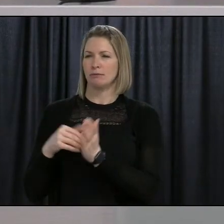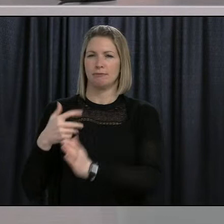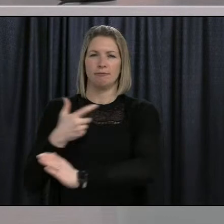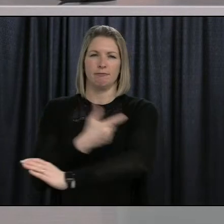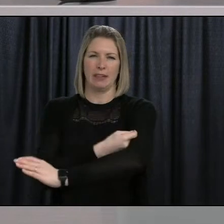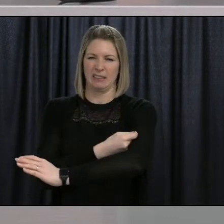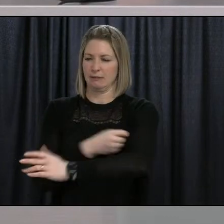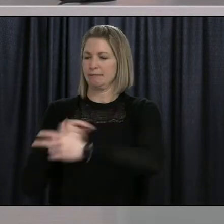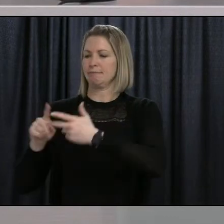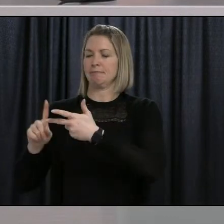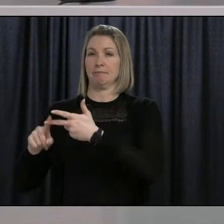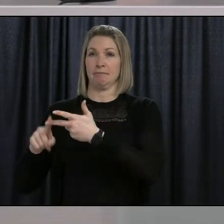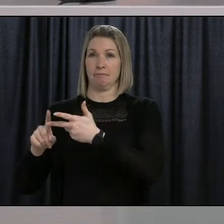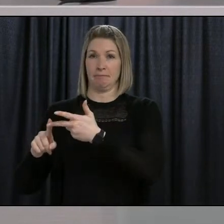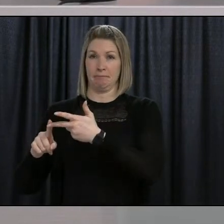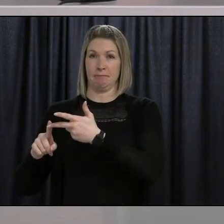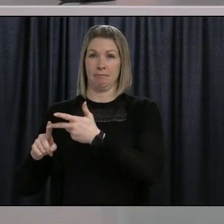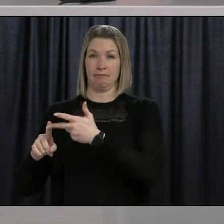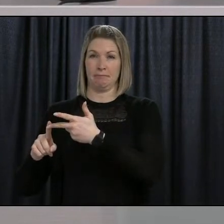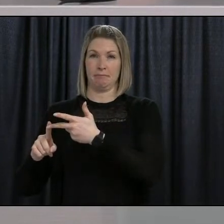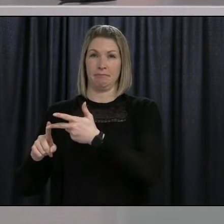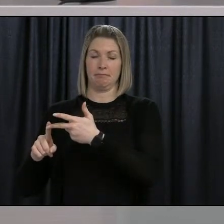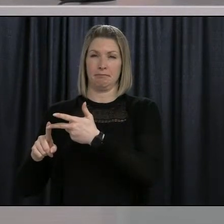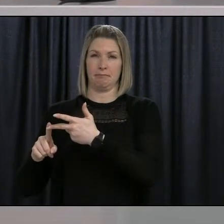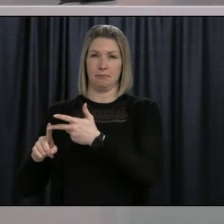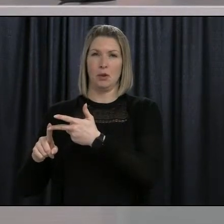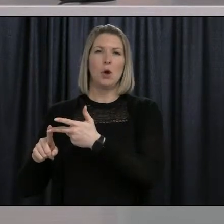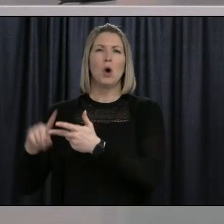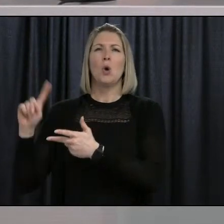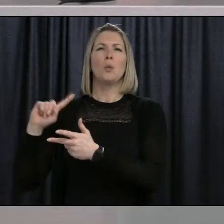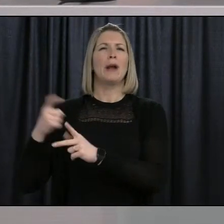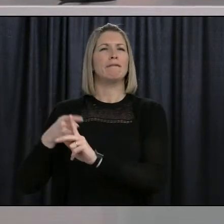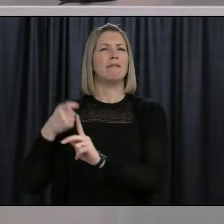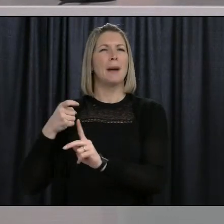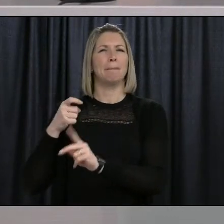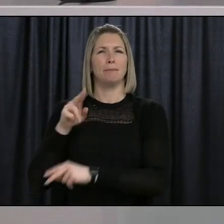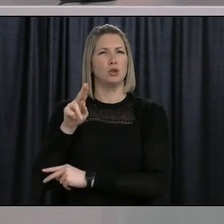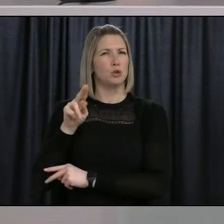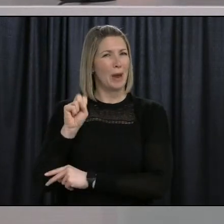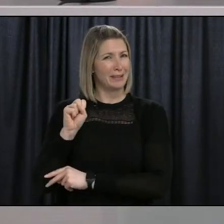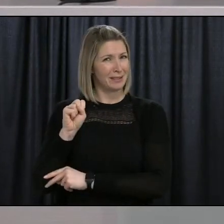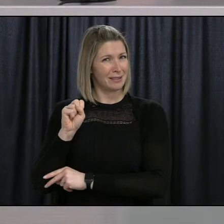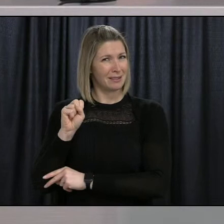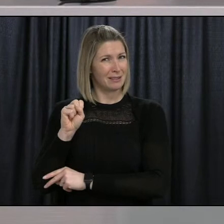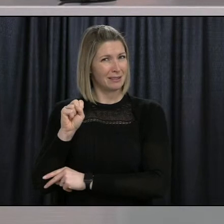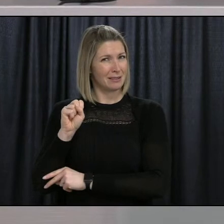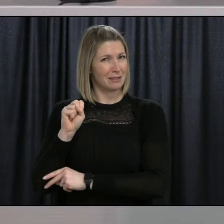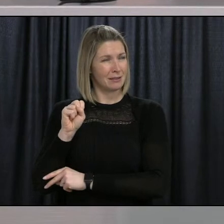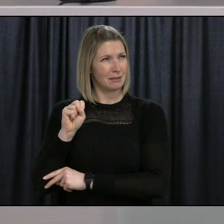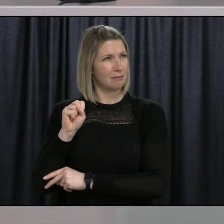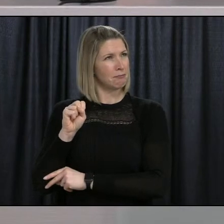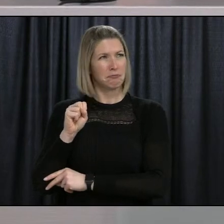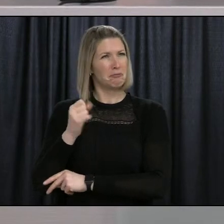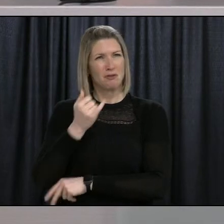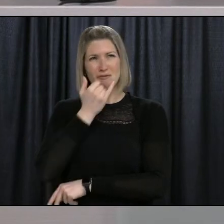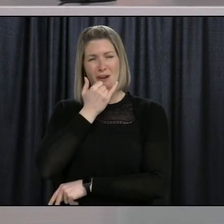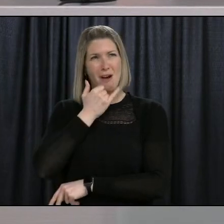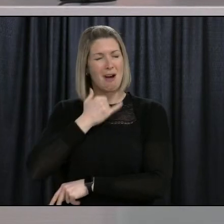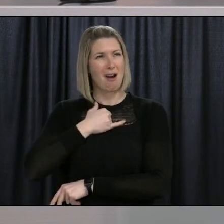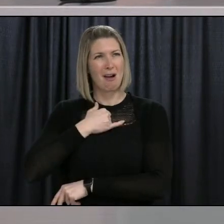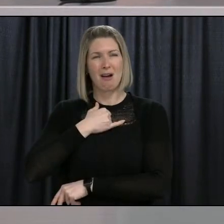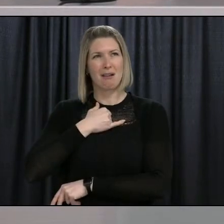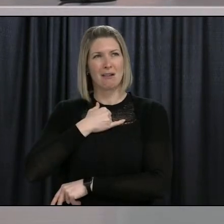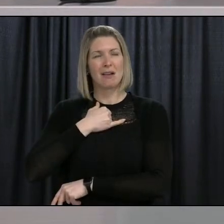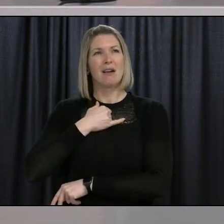AstraZeneca that are coming, they aren't coming from the U.S. They're coming from, as I understand, the Serum Institute in India. They're coming from